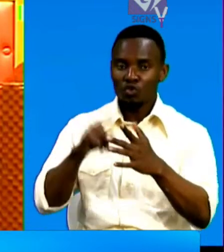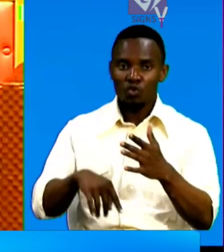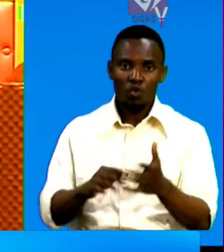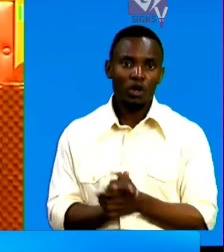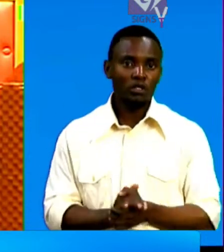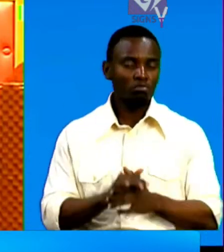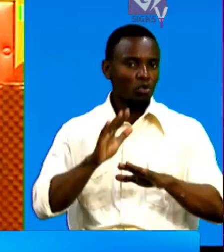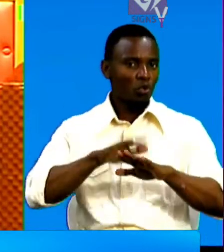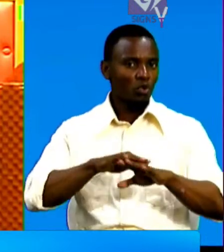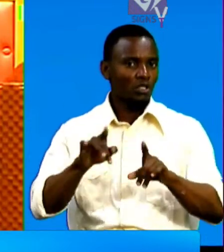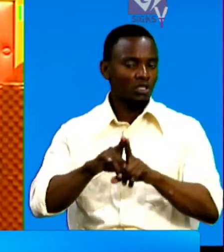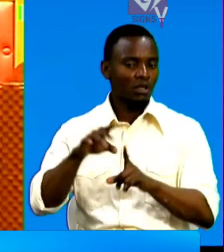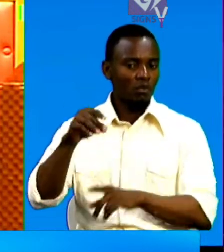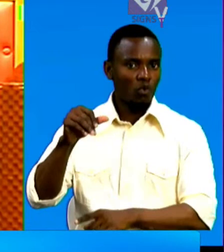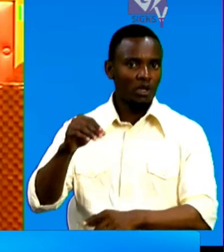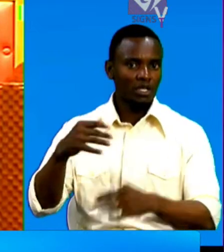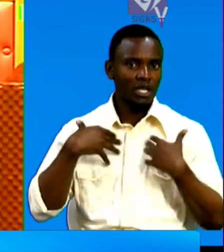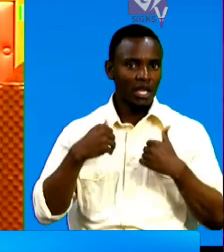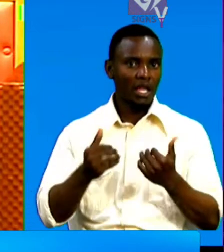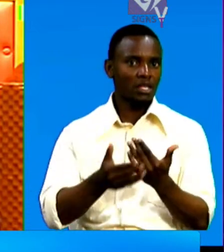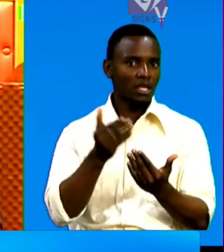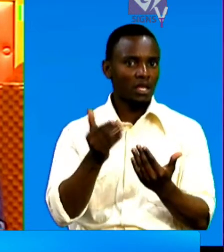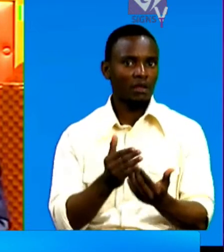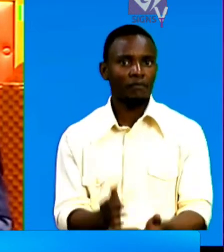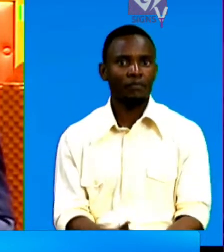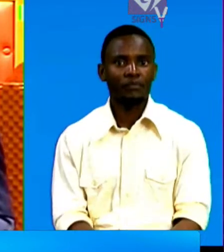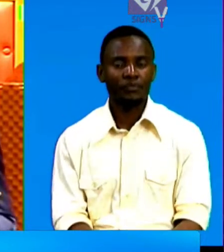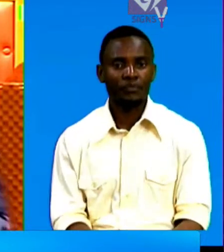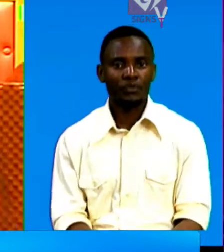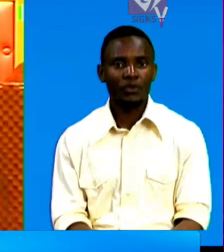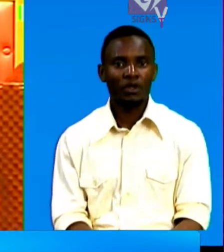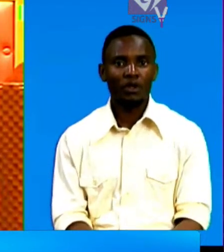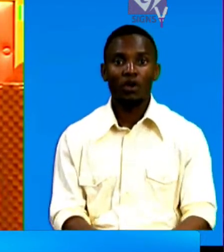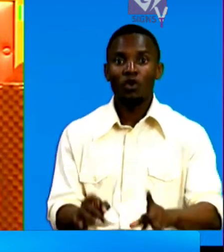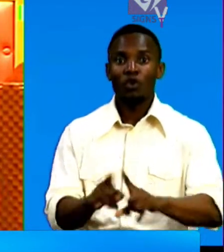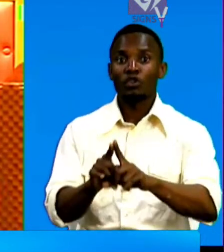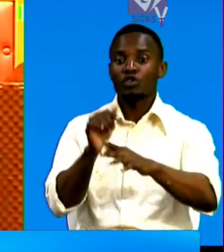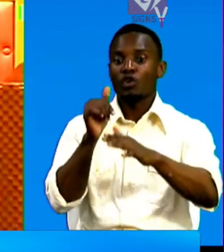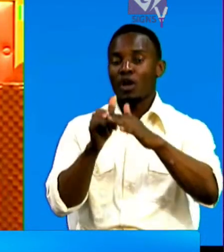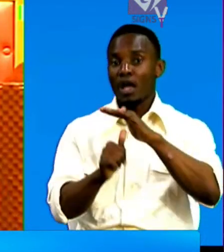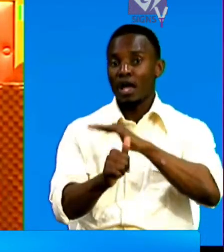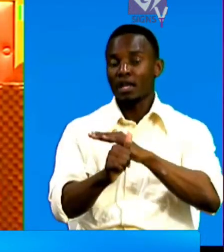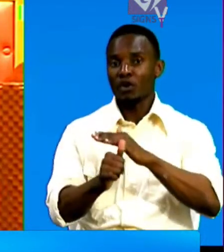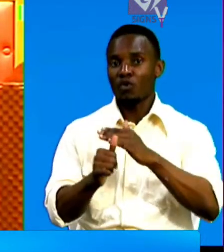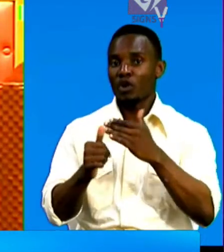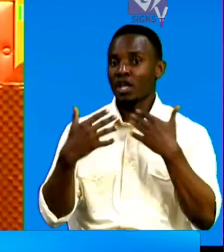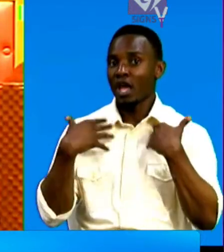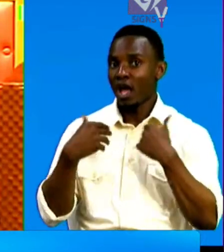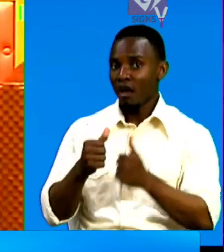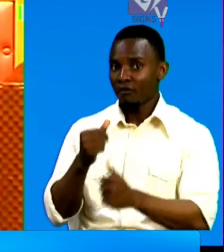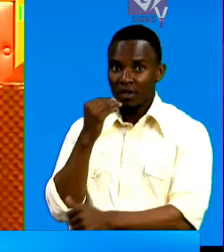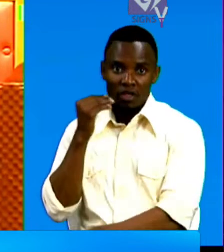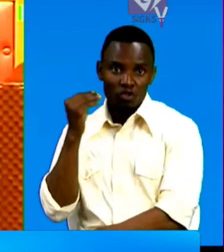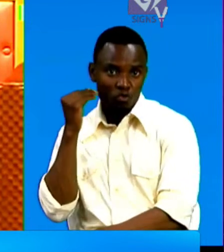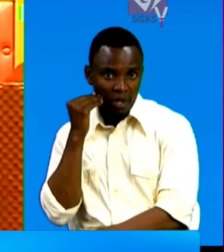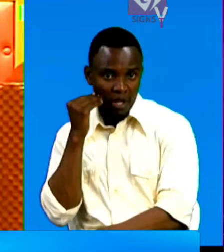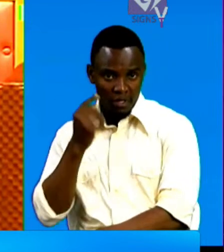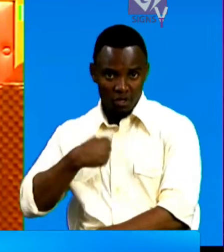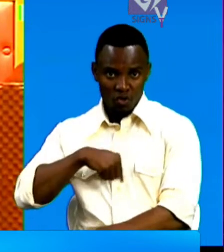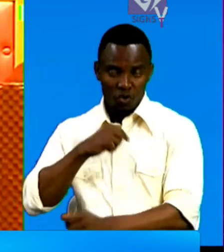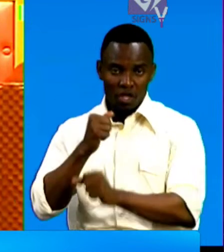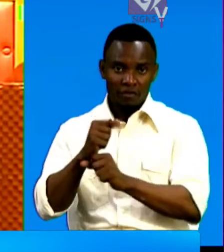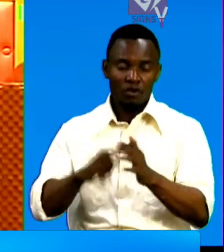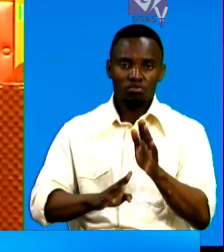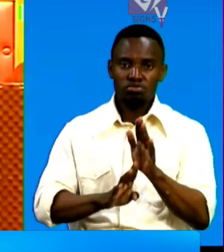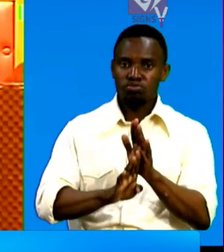quality healthcare. Under Afya Nyumbani, we have scaled up our investment in